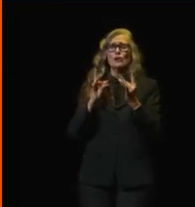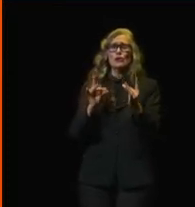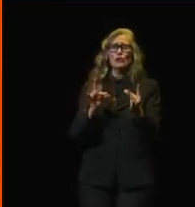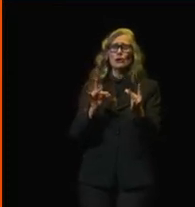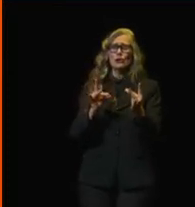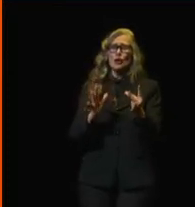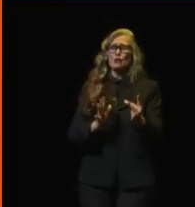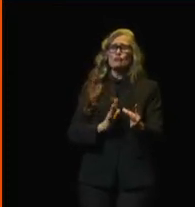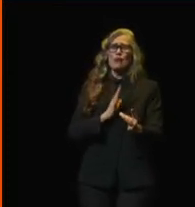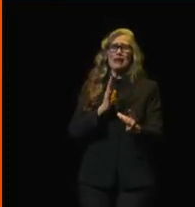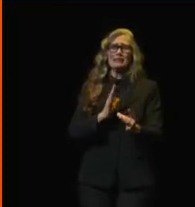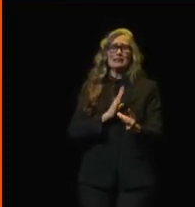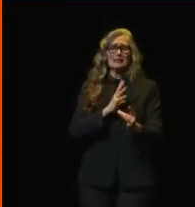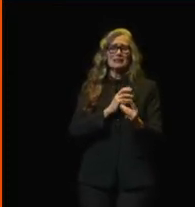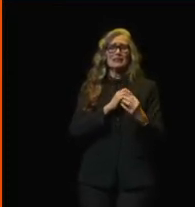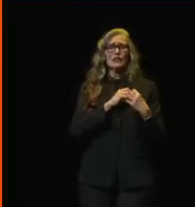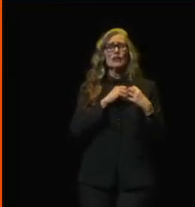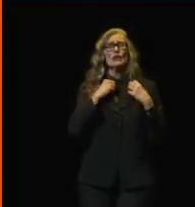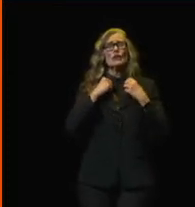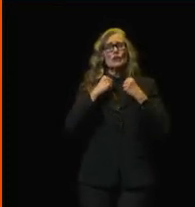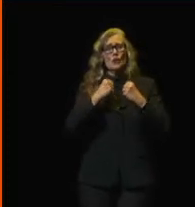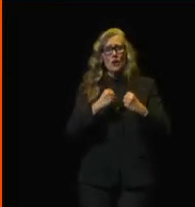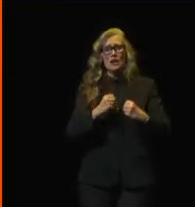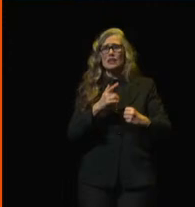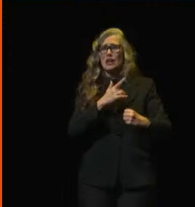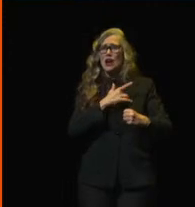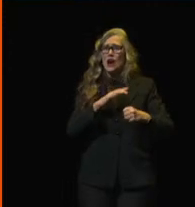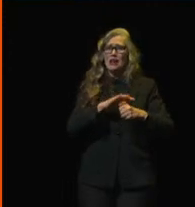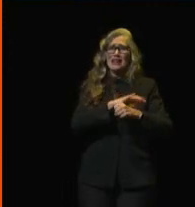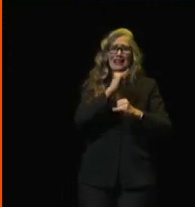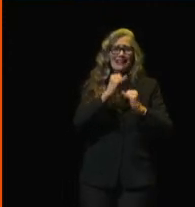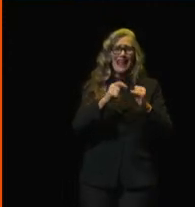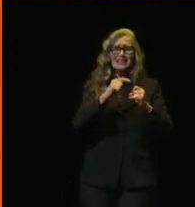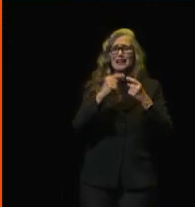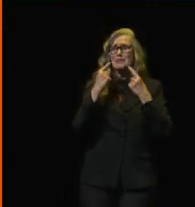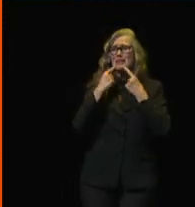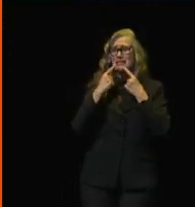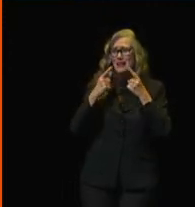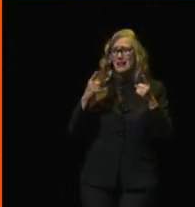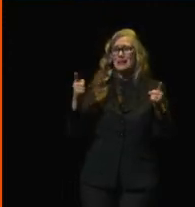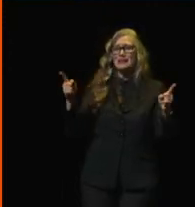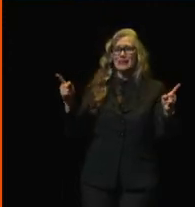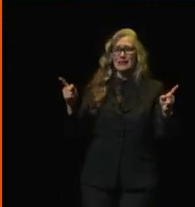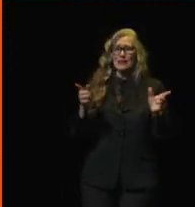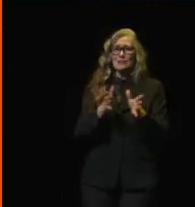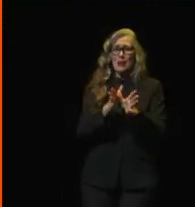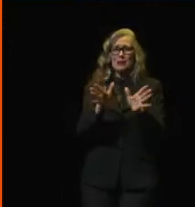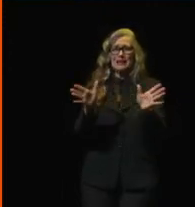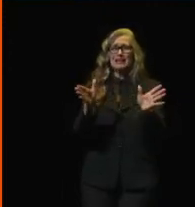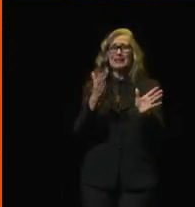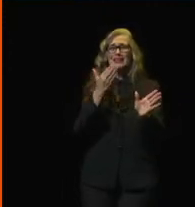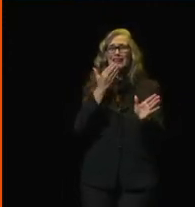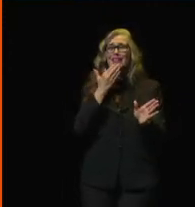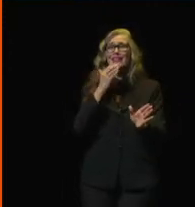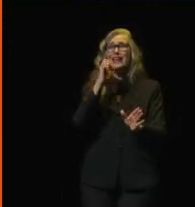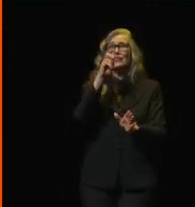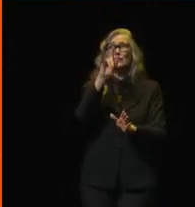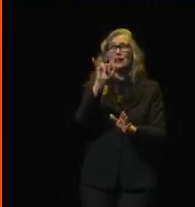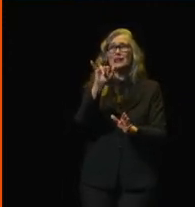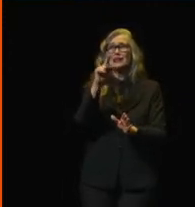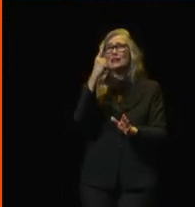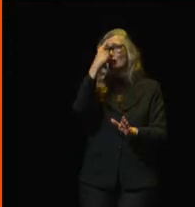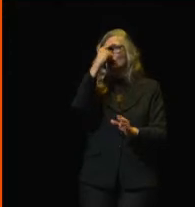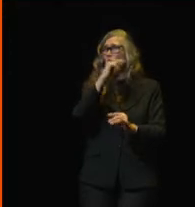it one last time publicly. Thank you, Ady. Thank you for your vision, for